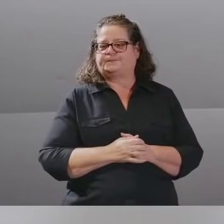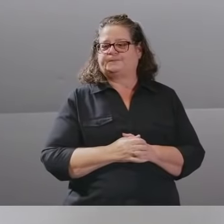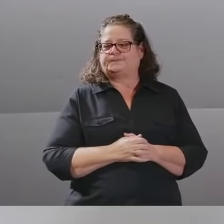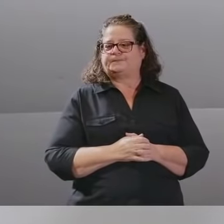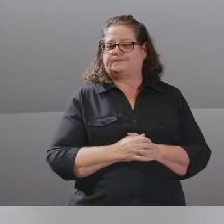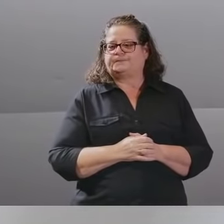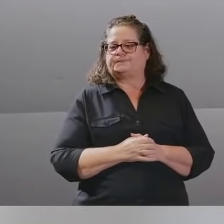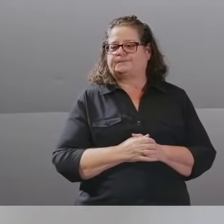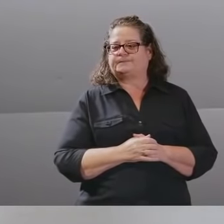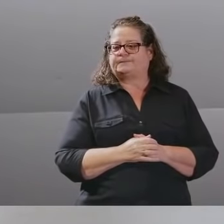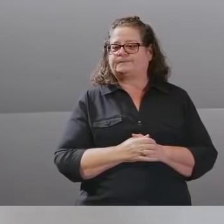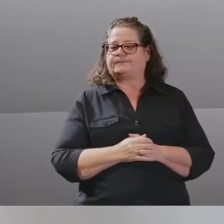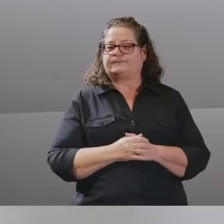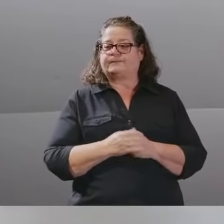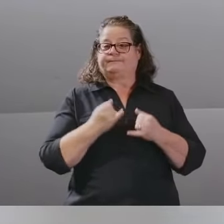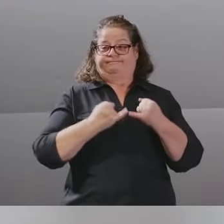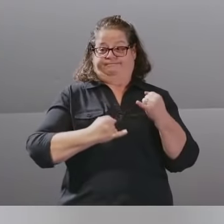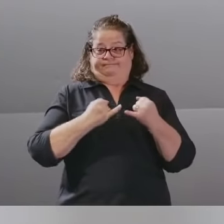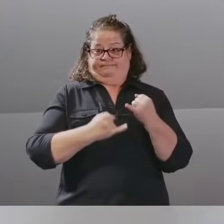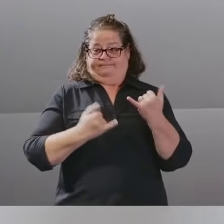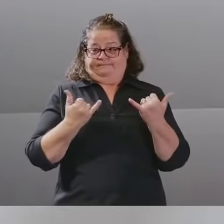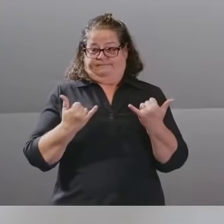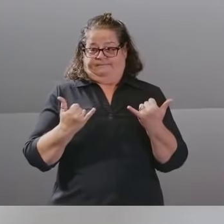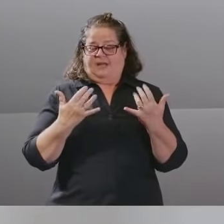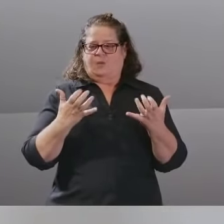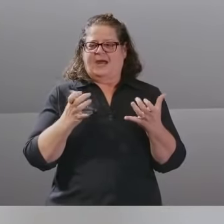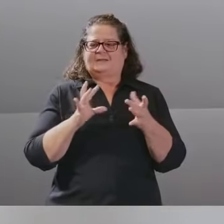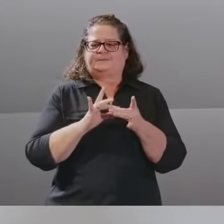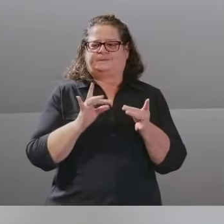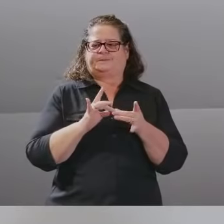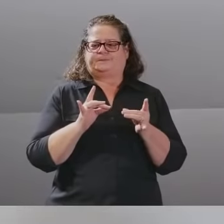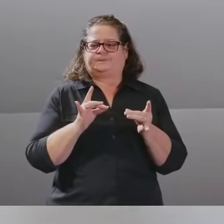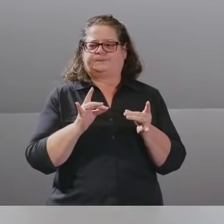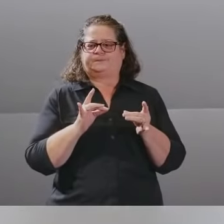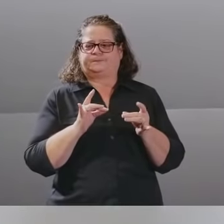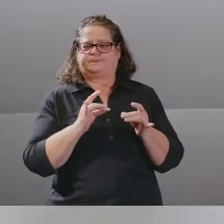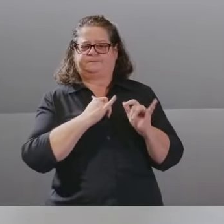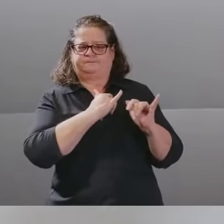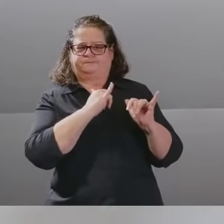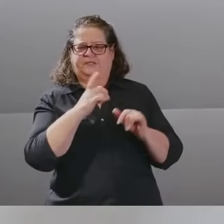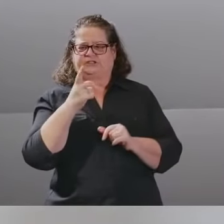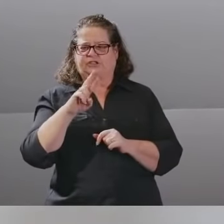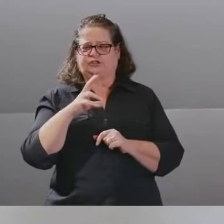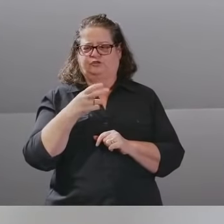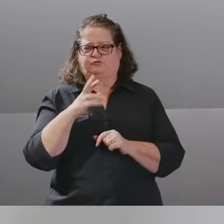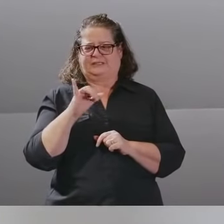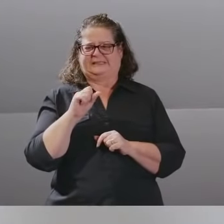Finally, I want to echo something Dr. Christ said earlier. We have lost